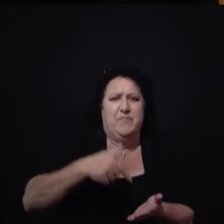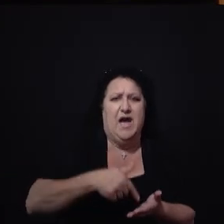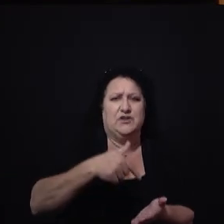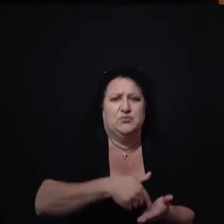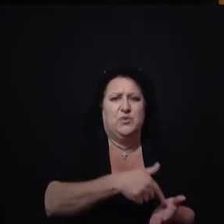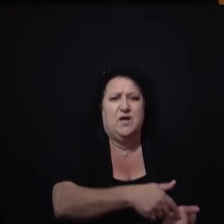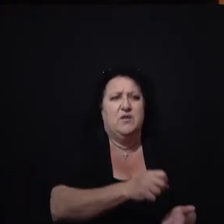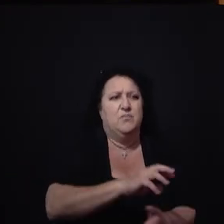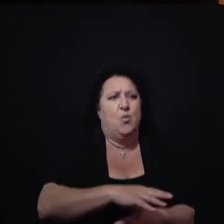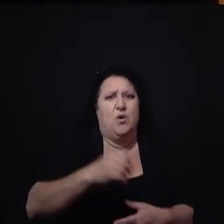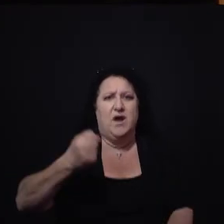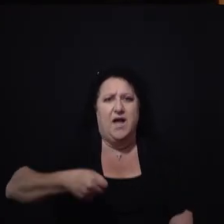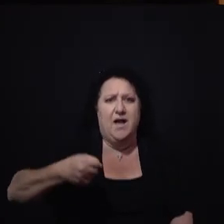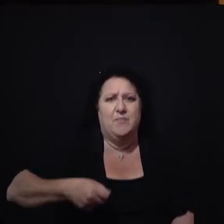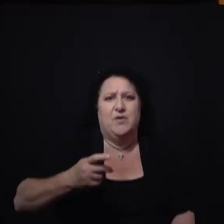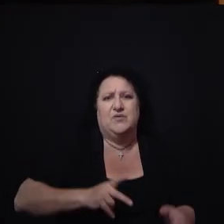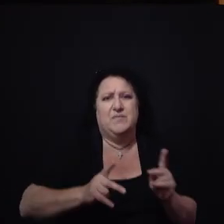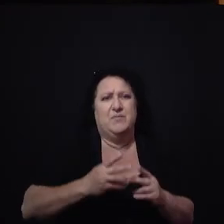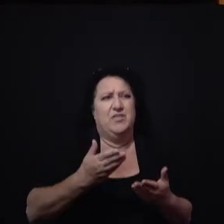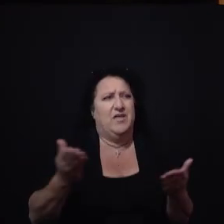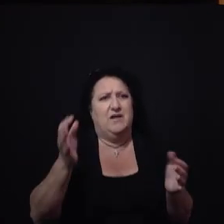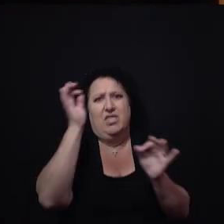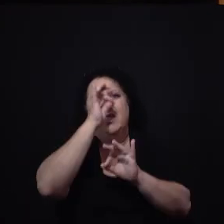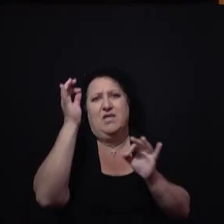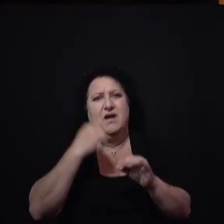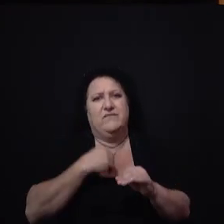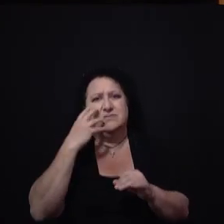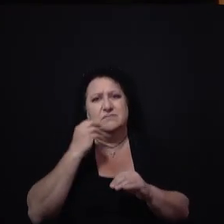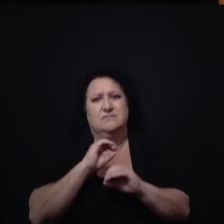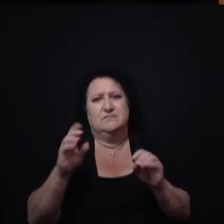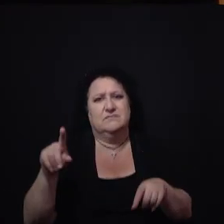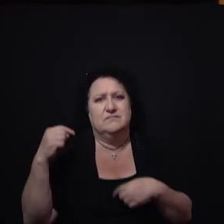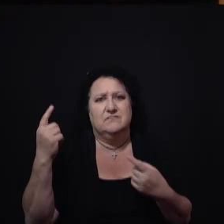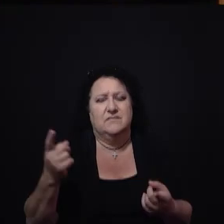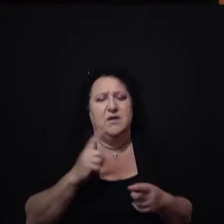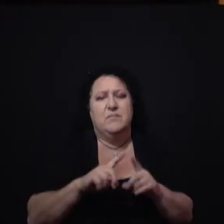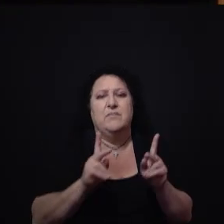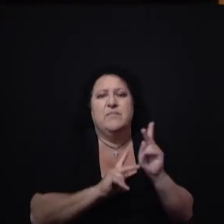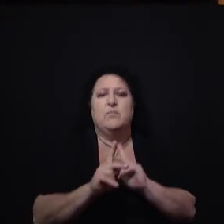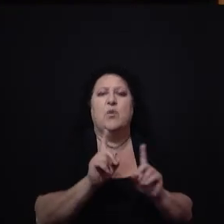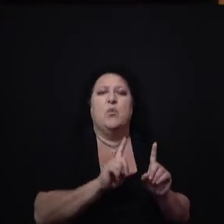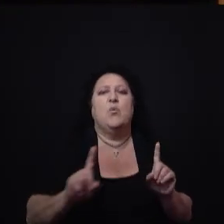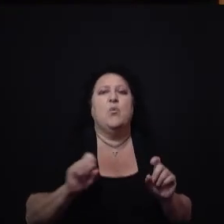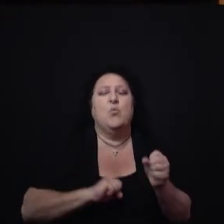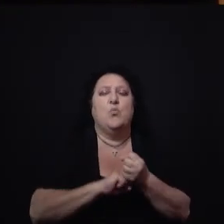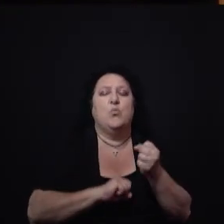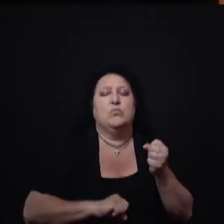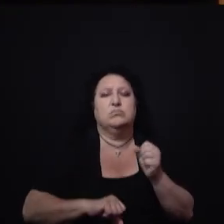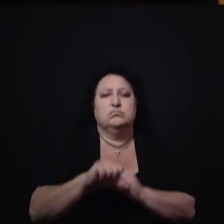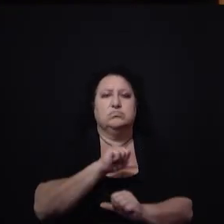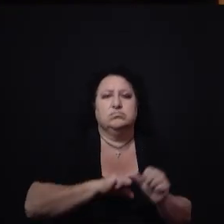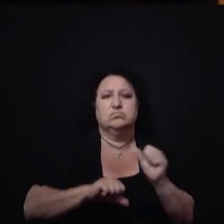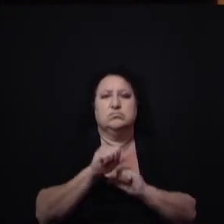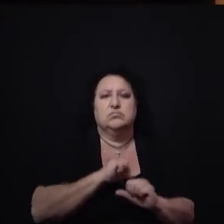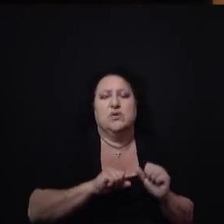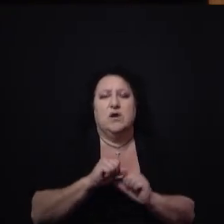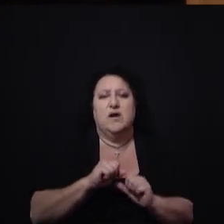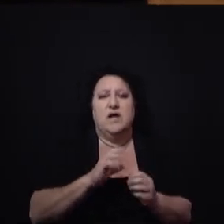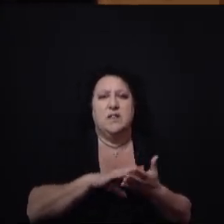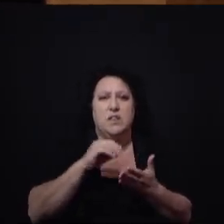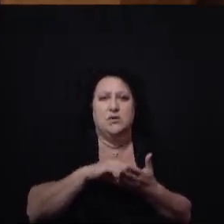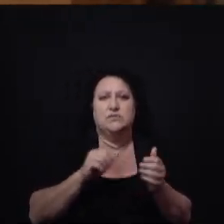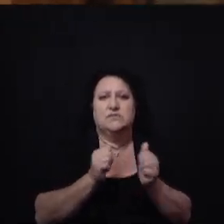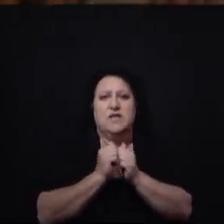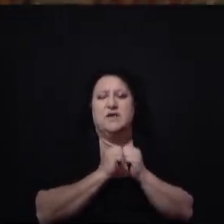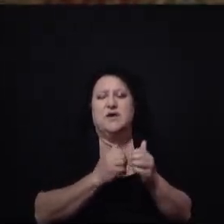help? How do we walk alongside each other and grow? And it's so powerful. And here's the thing, whatever